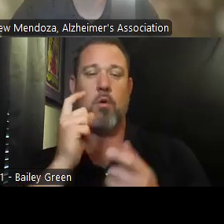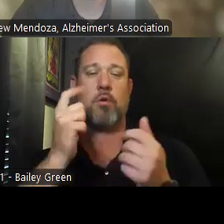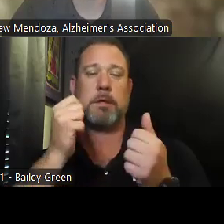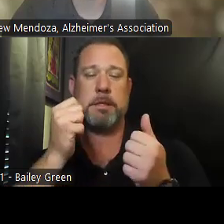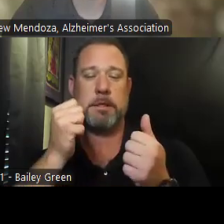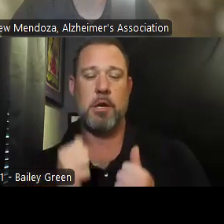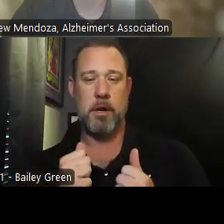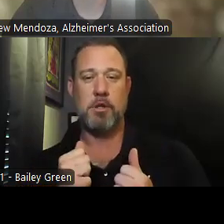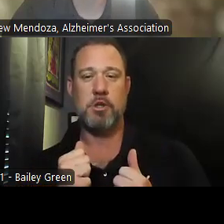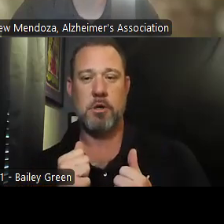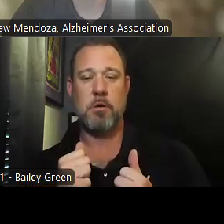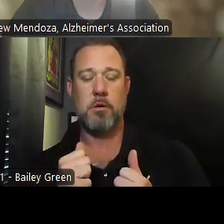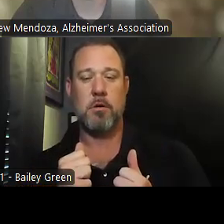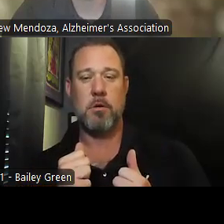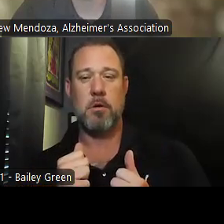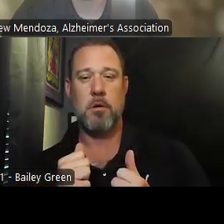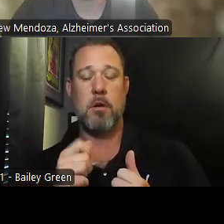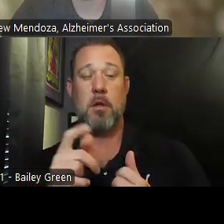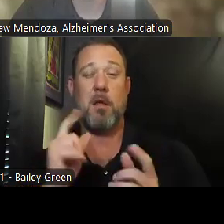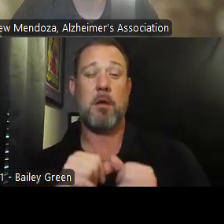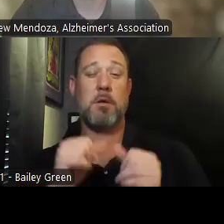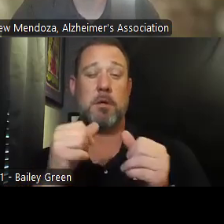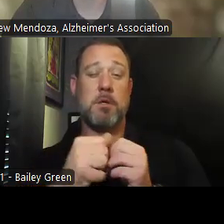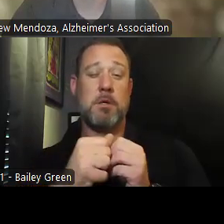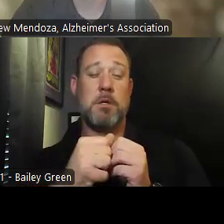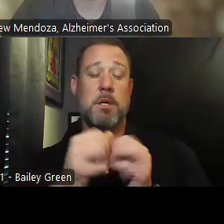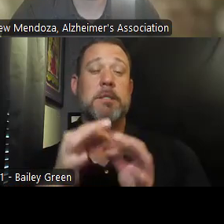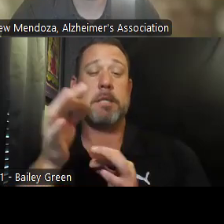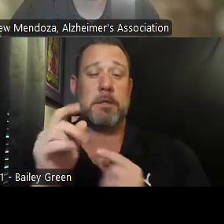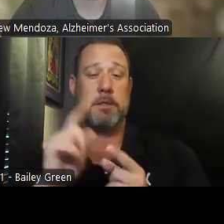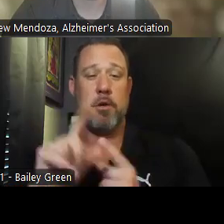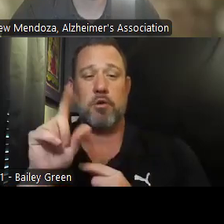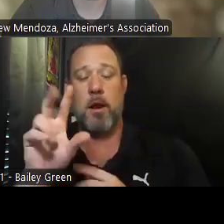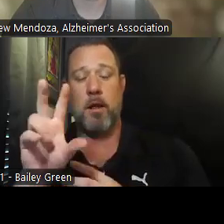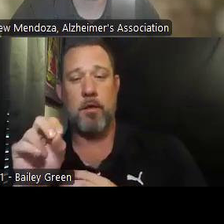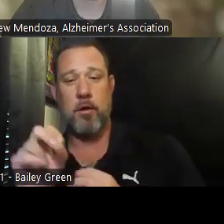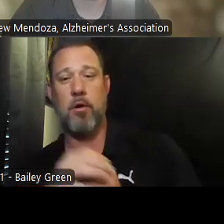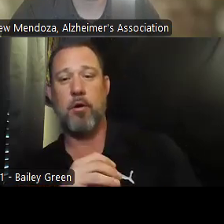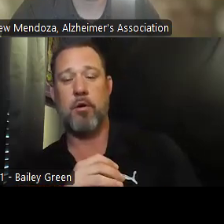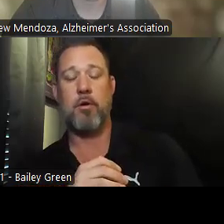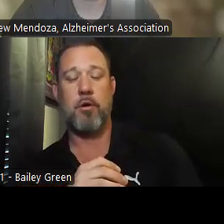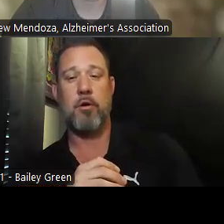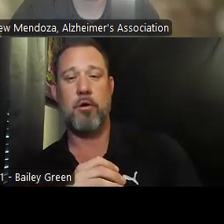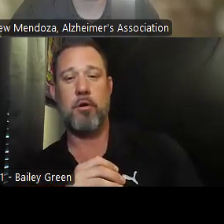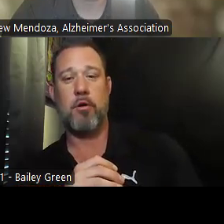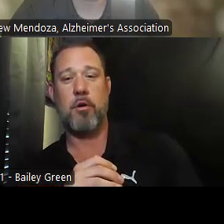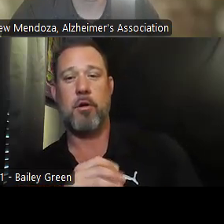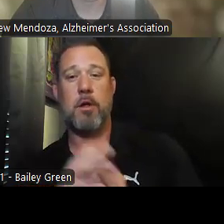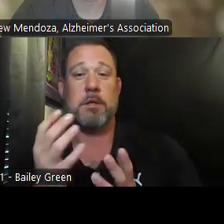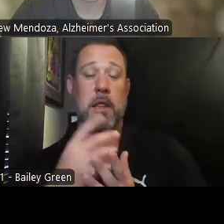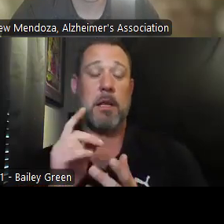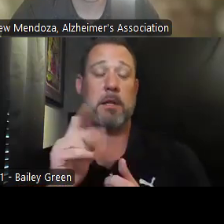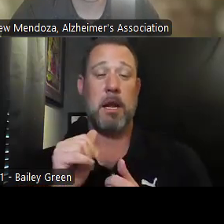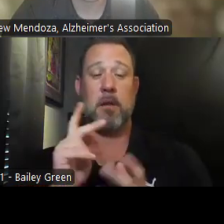extends that program until 2030. So this historically has collected data on people that